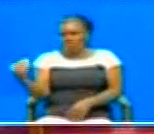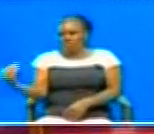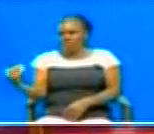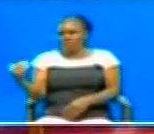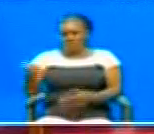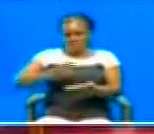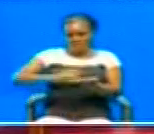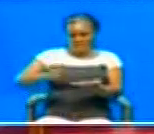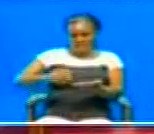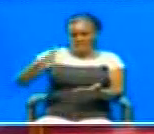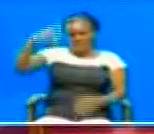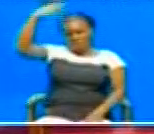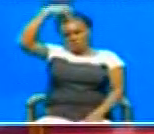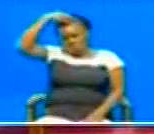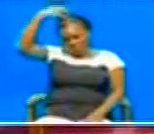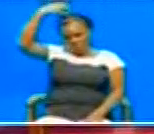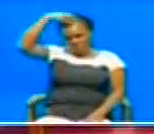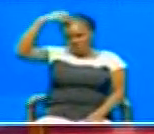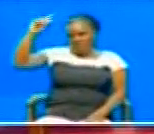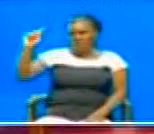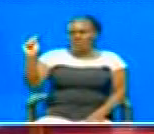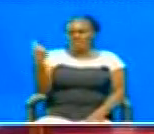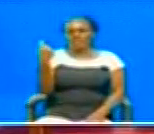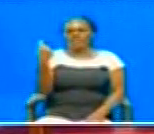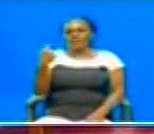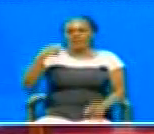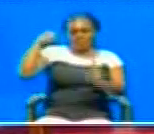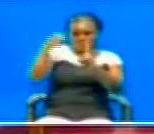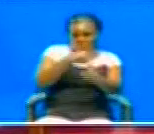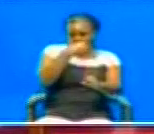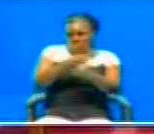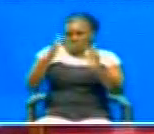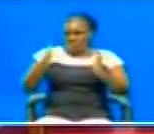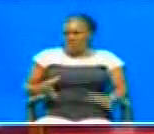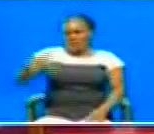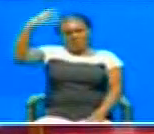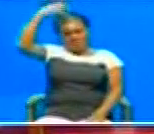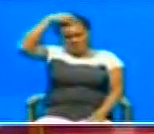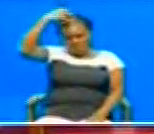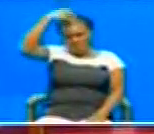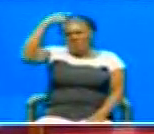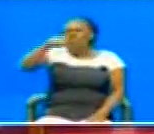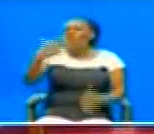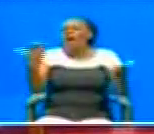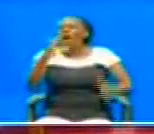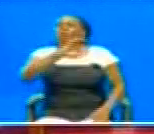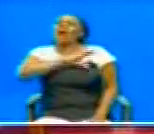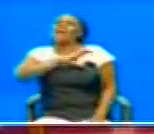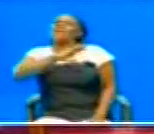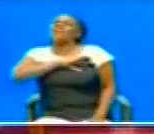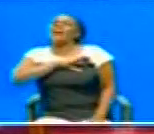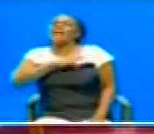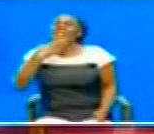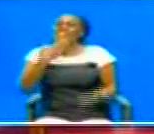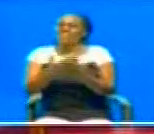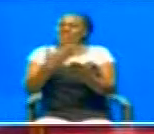Signed, Miguna Miguna, Kenyan patriot and freedom fighter. Miguna Miguna, how are you in Canada? And thank God that